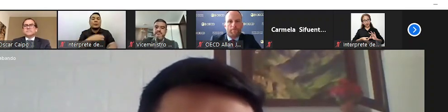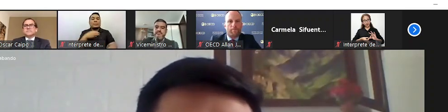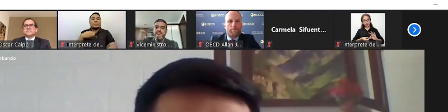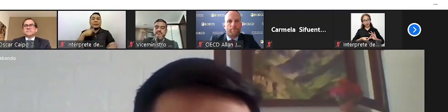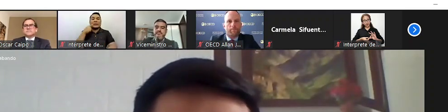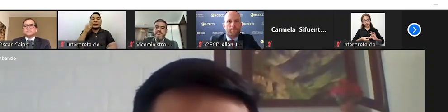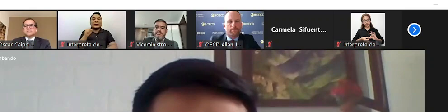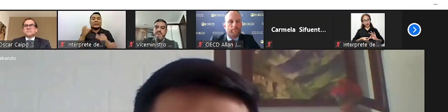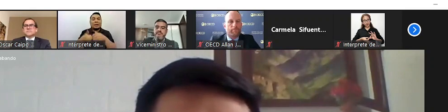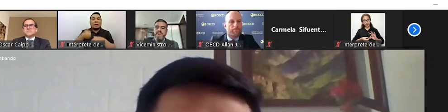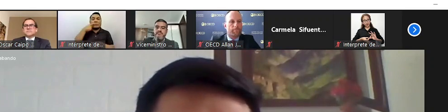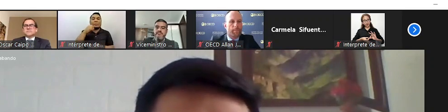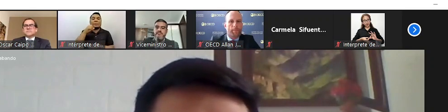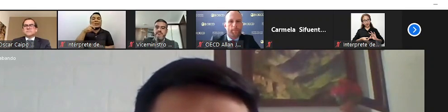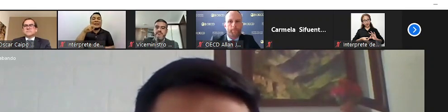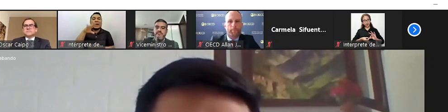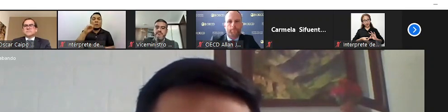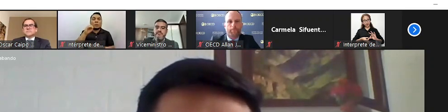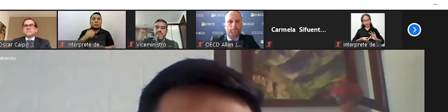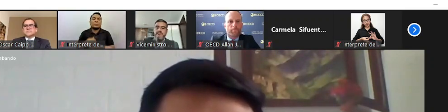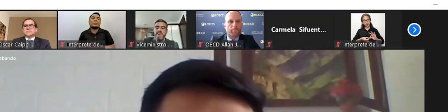mr vinicius pineda